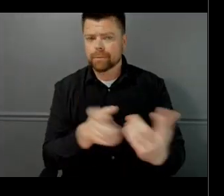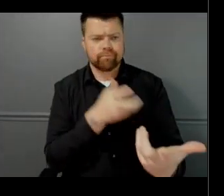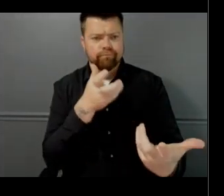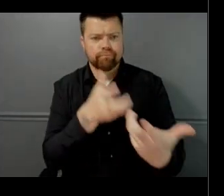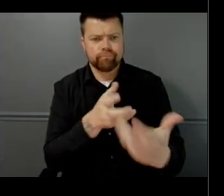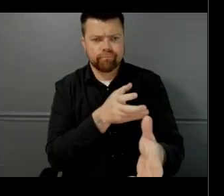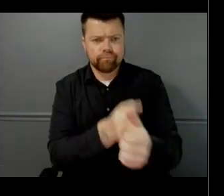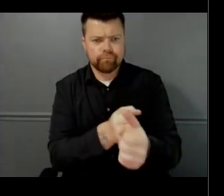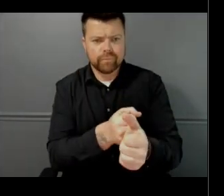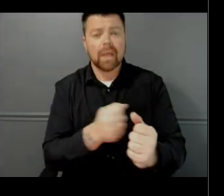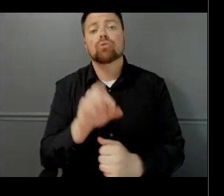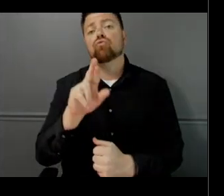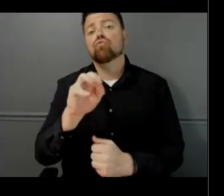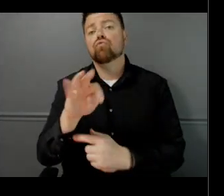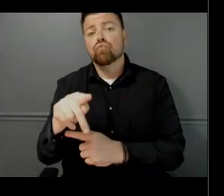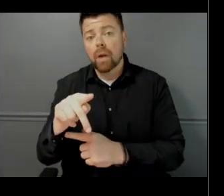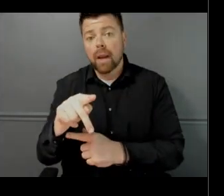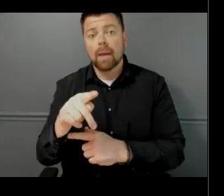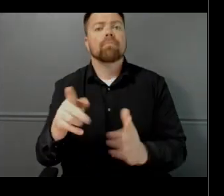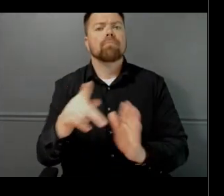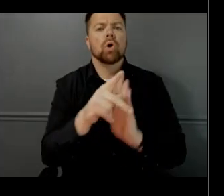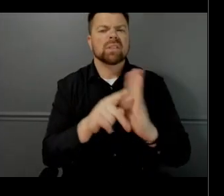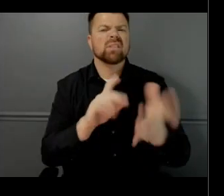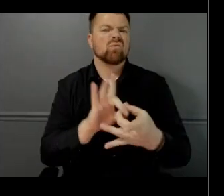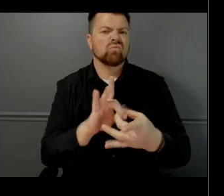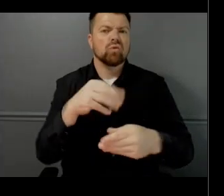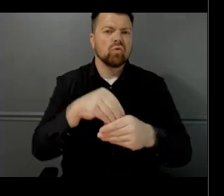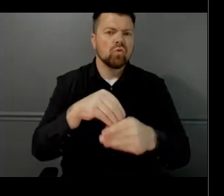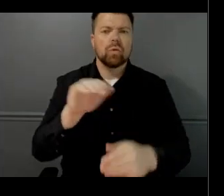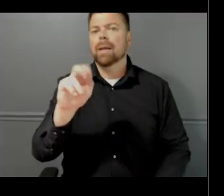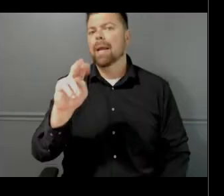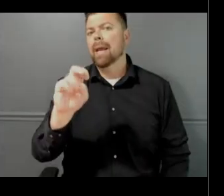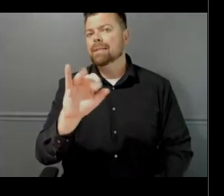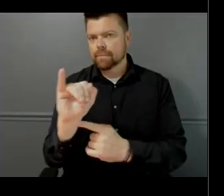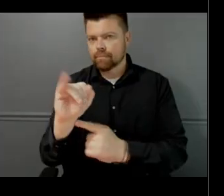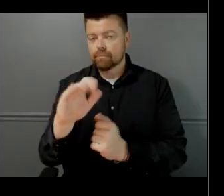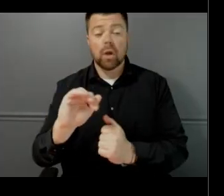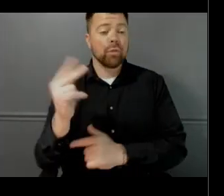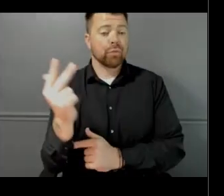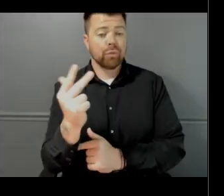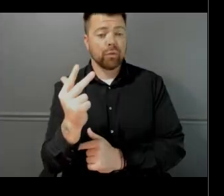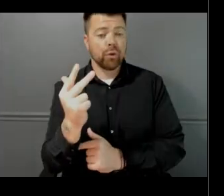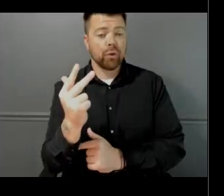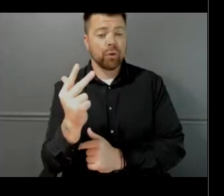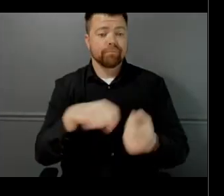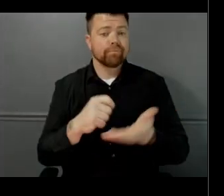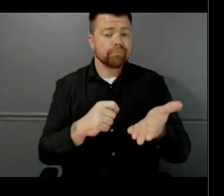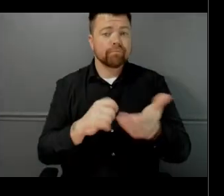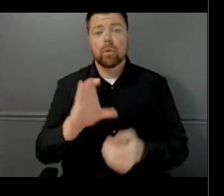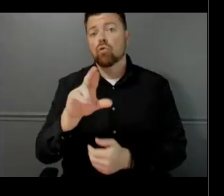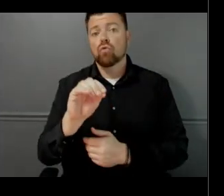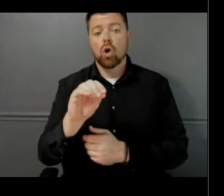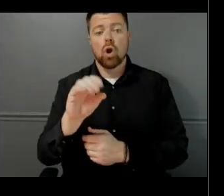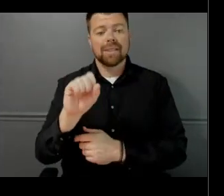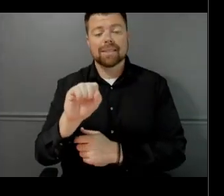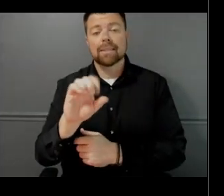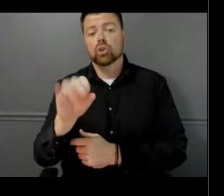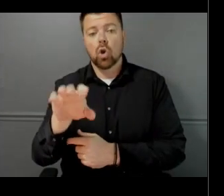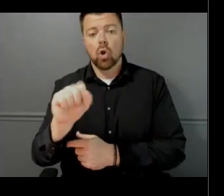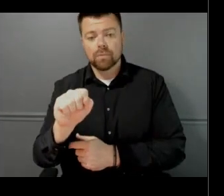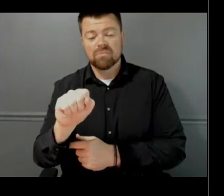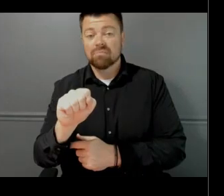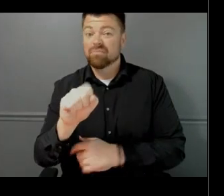ramp provisions in ANSI. And the third specification, cross slopes may